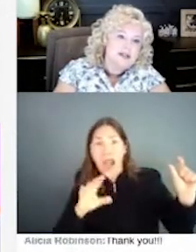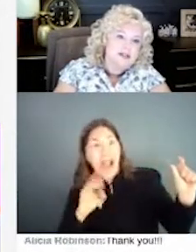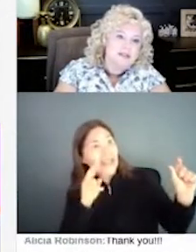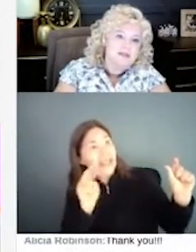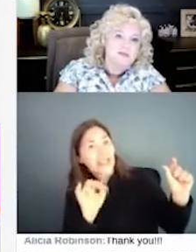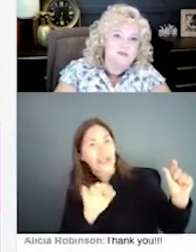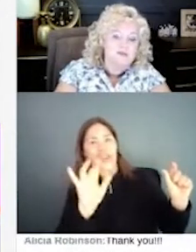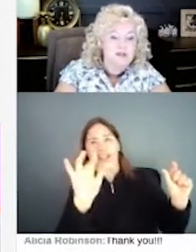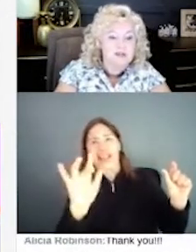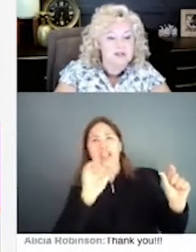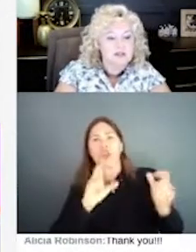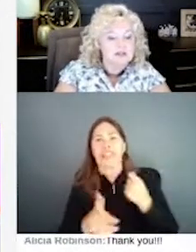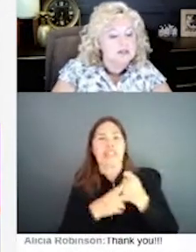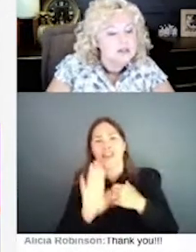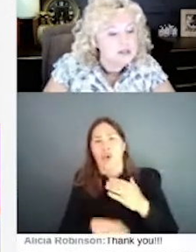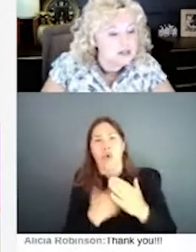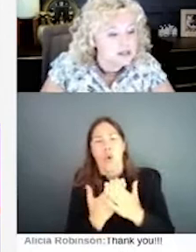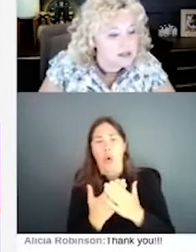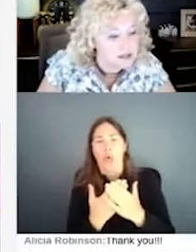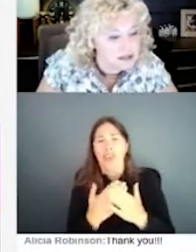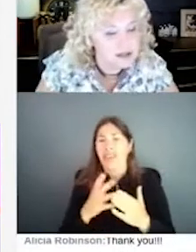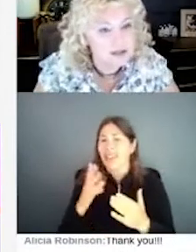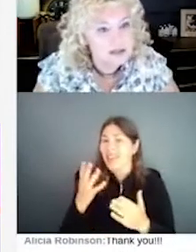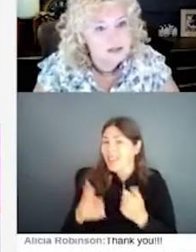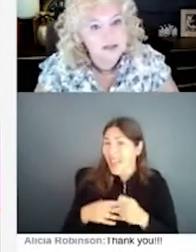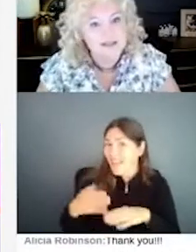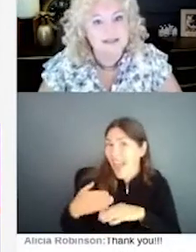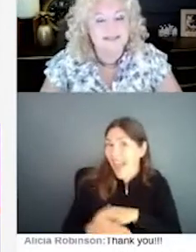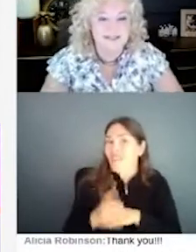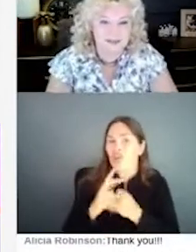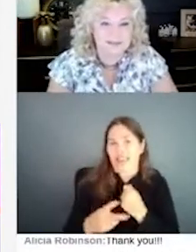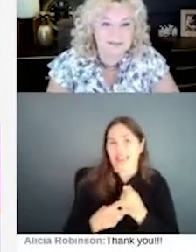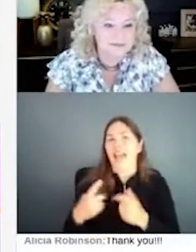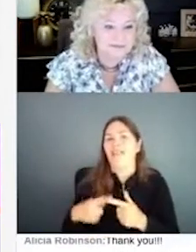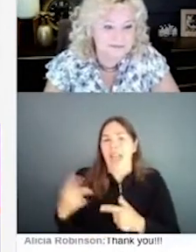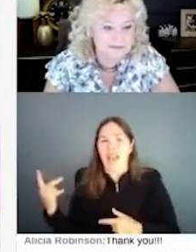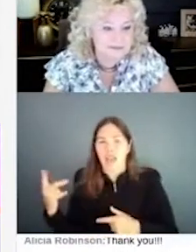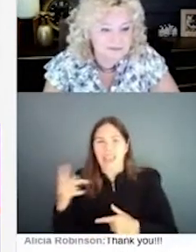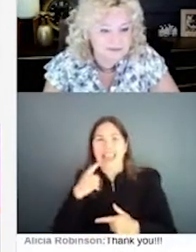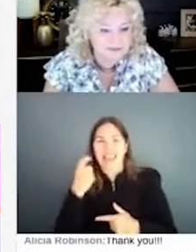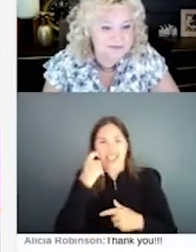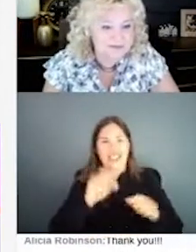Yeah, so I don't know for sure if it'll be saved after, but you can save everything that Christy and I have shared there for sure.